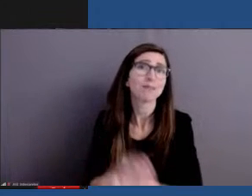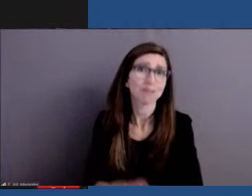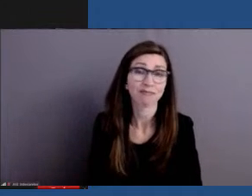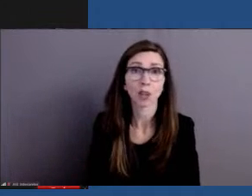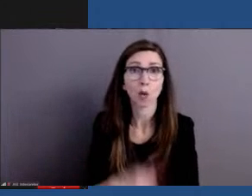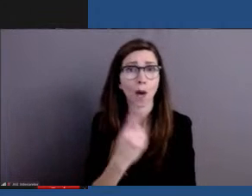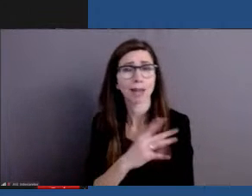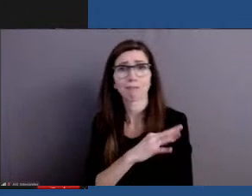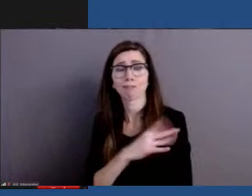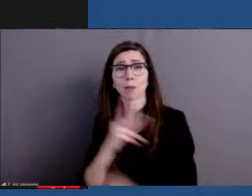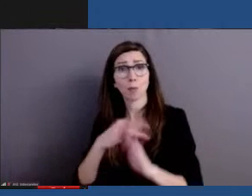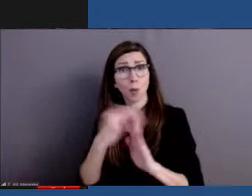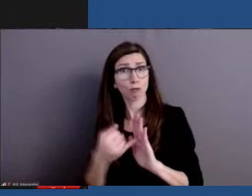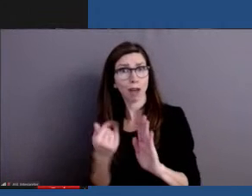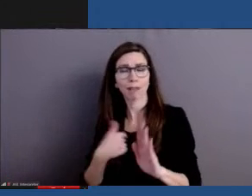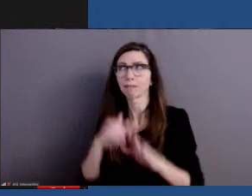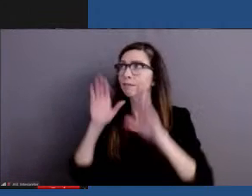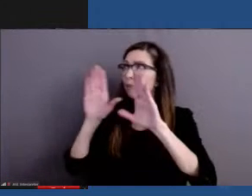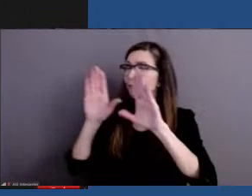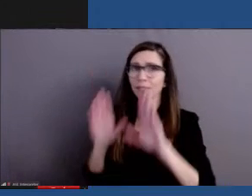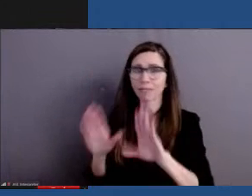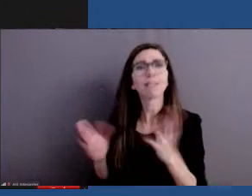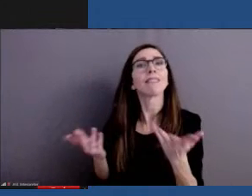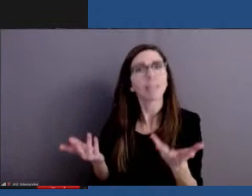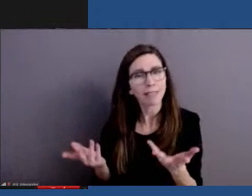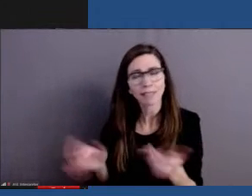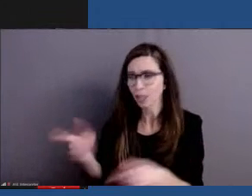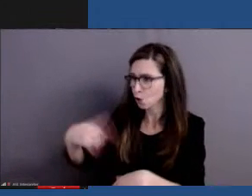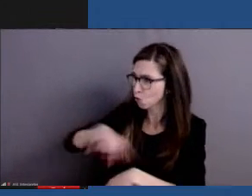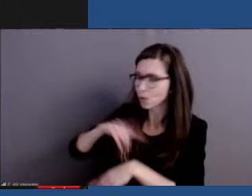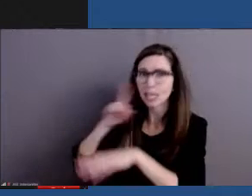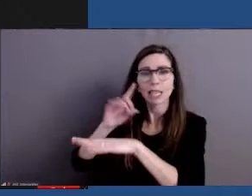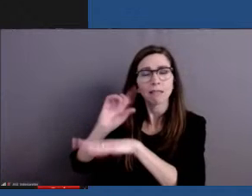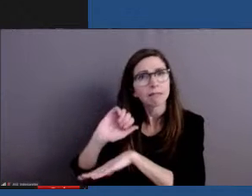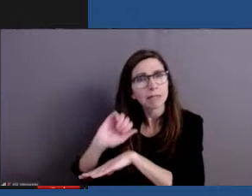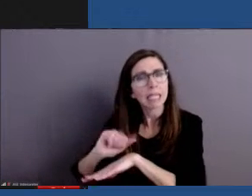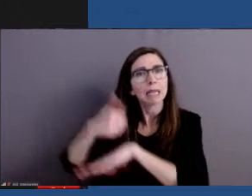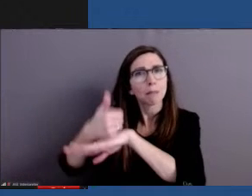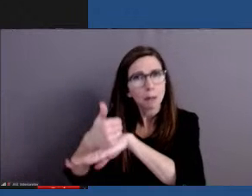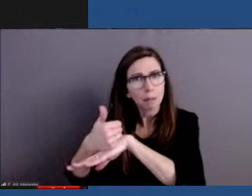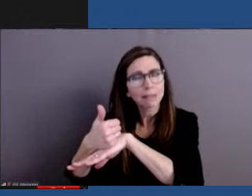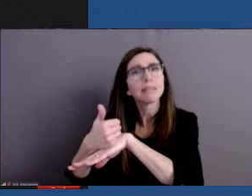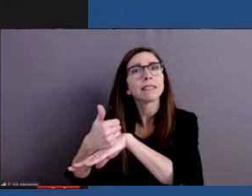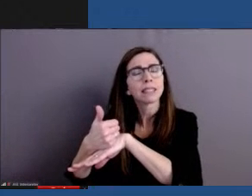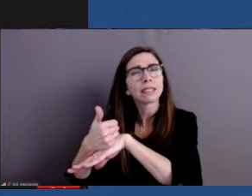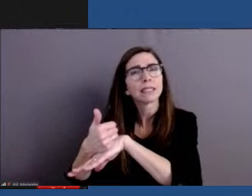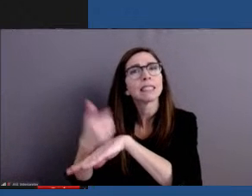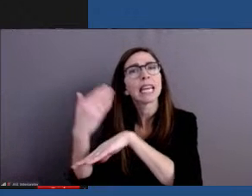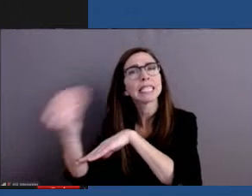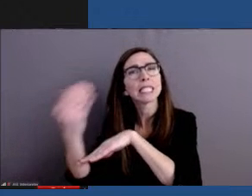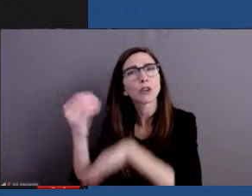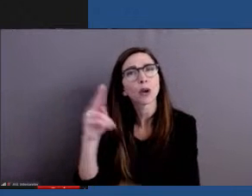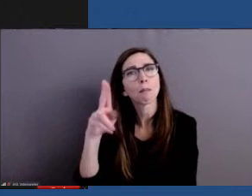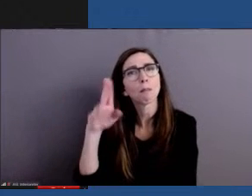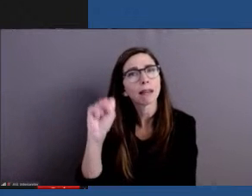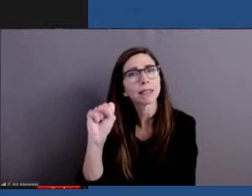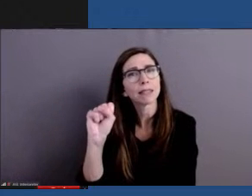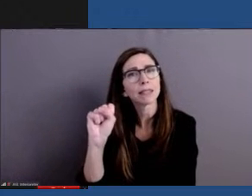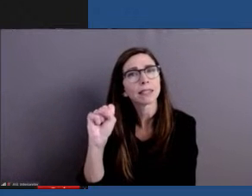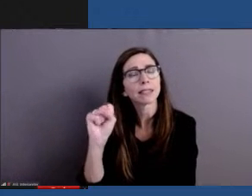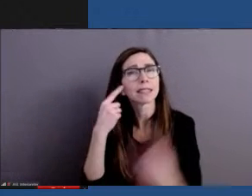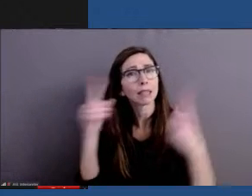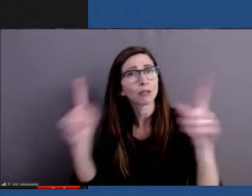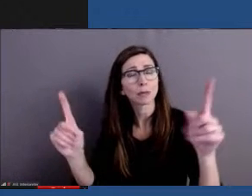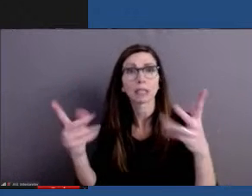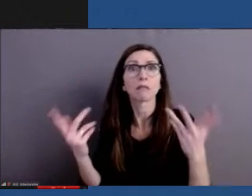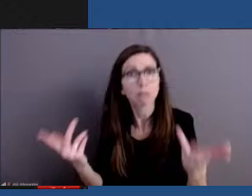working on was the implementation of the exterior bus announcements. We had a small group of diverse